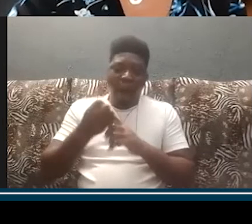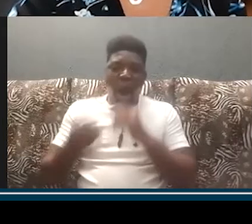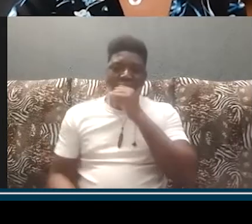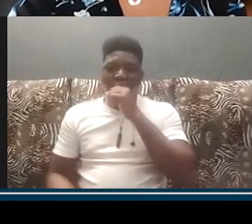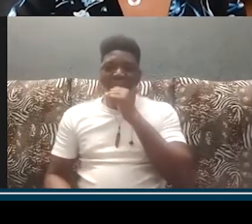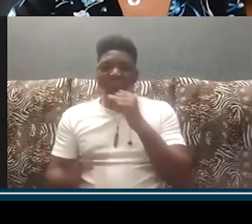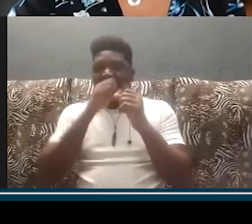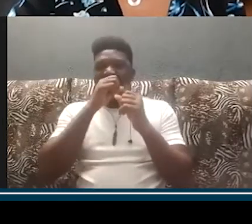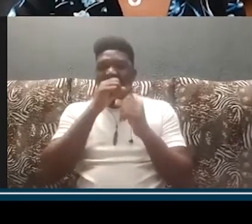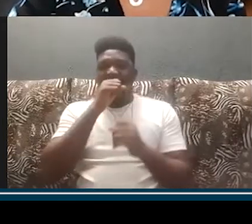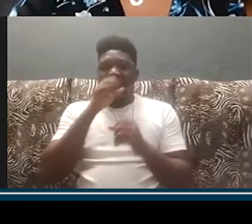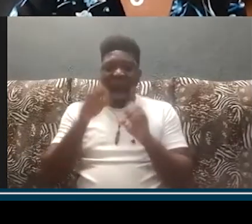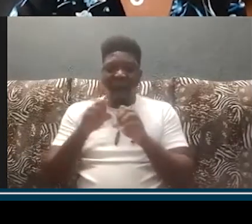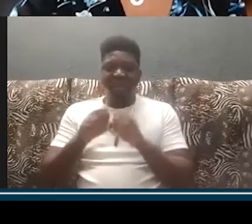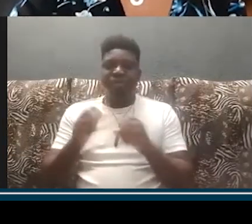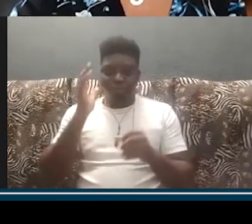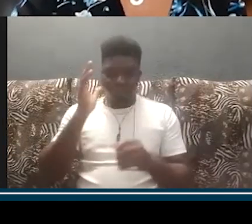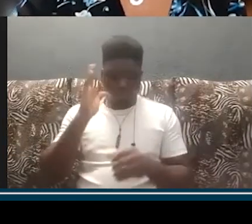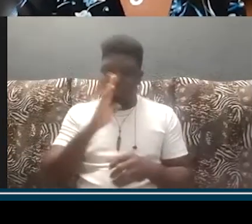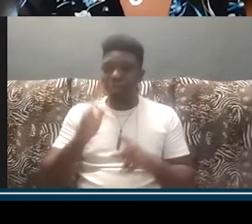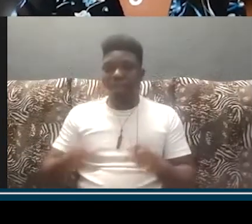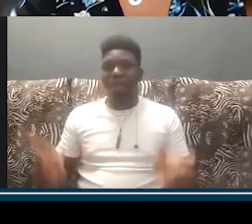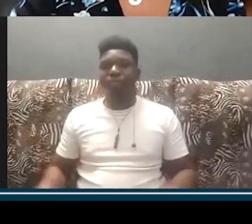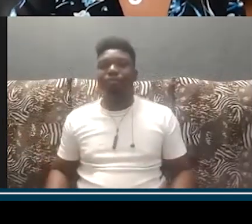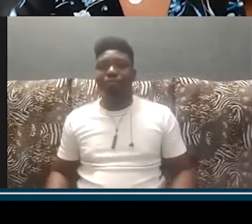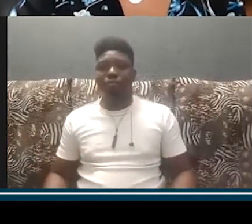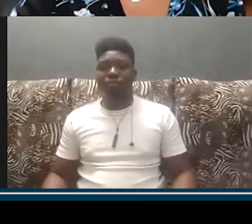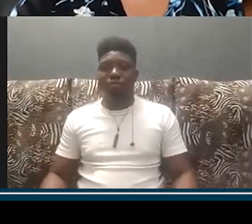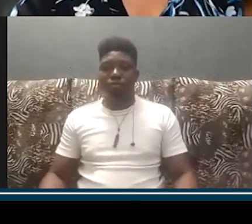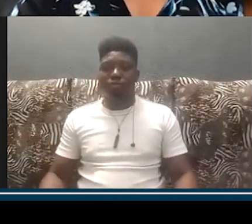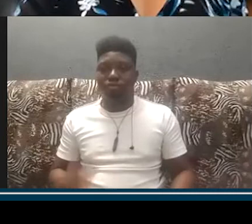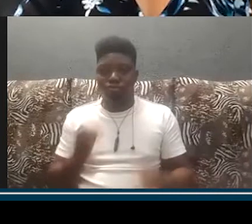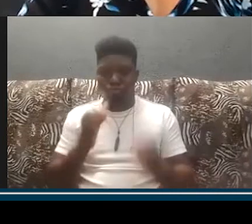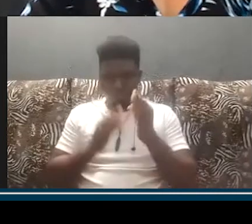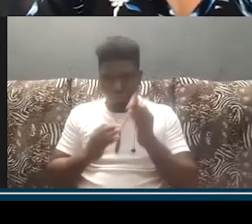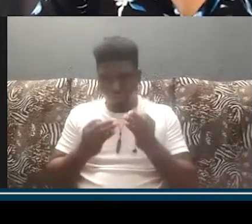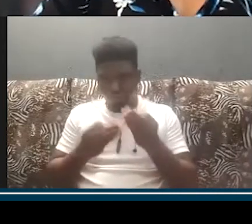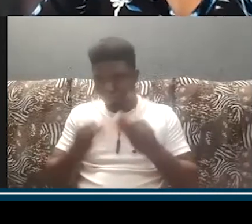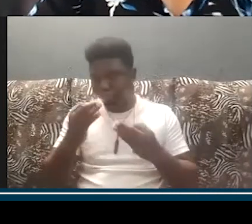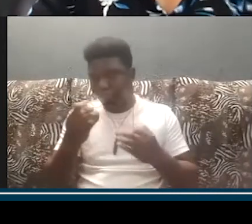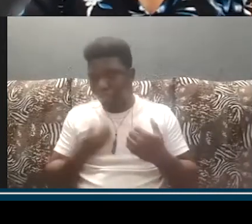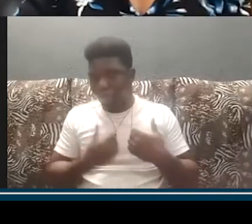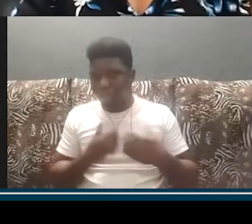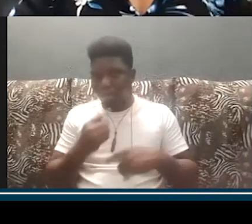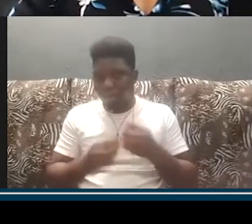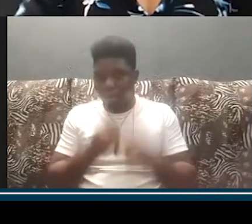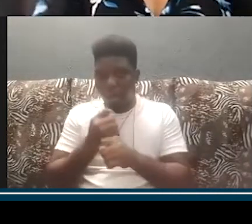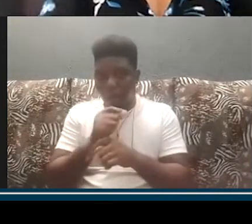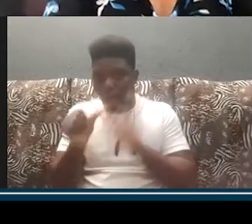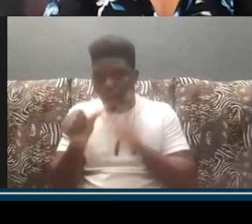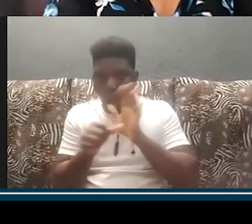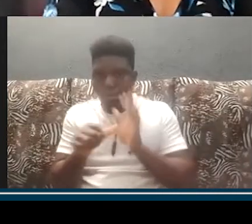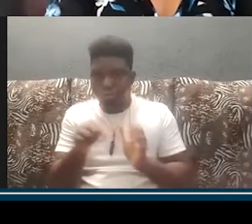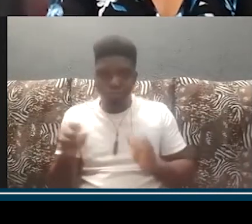different. Instead of having to kind of hide those things about me or talk about them in a really